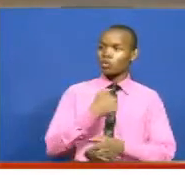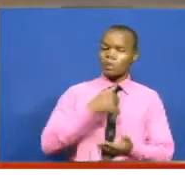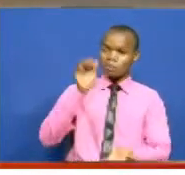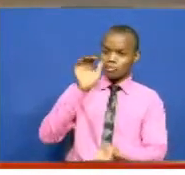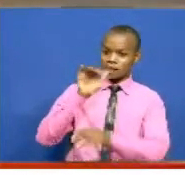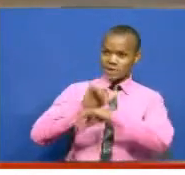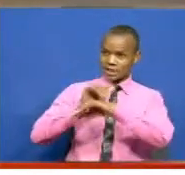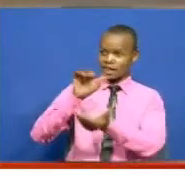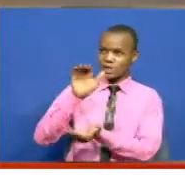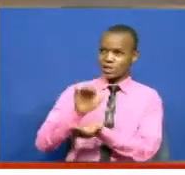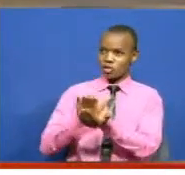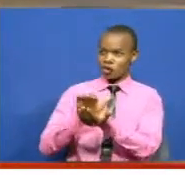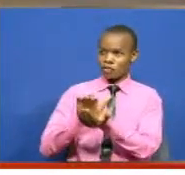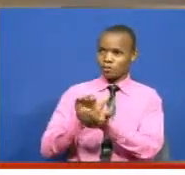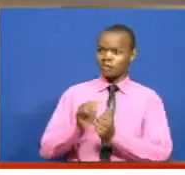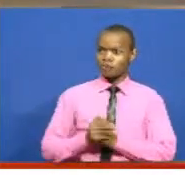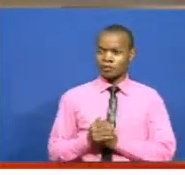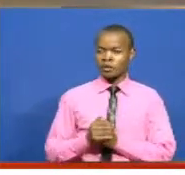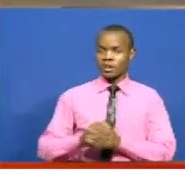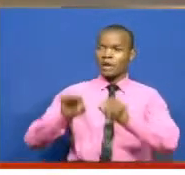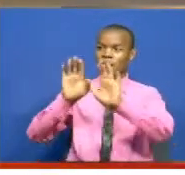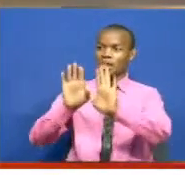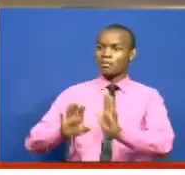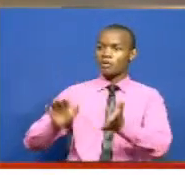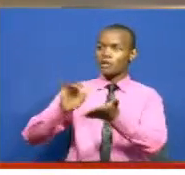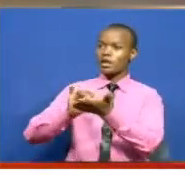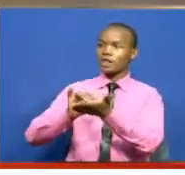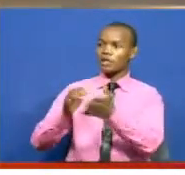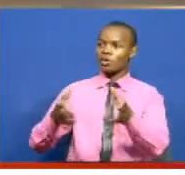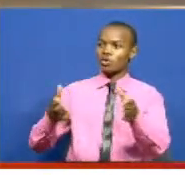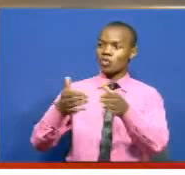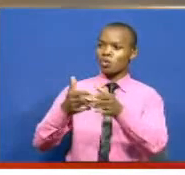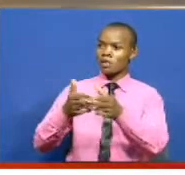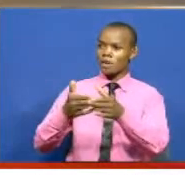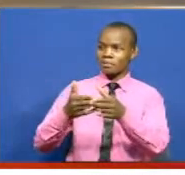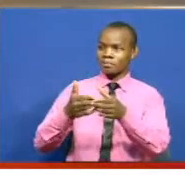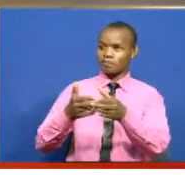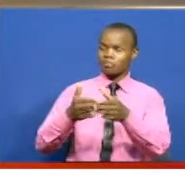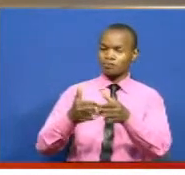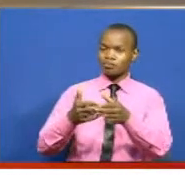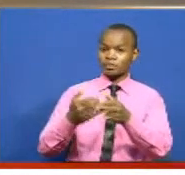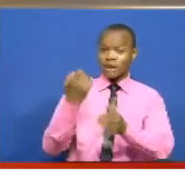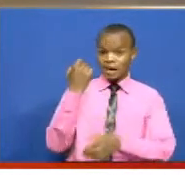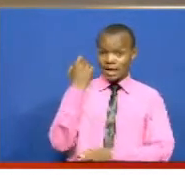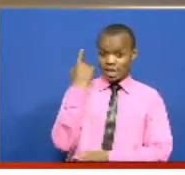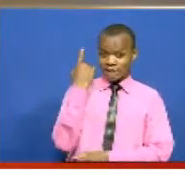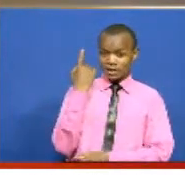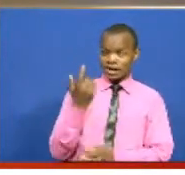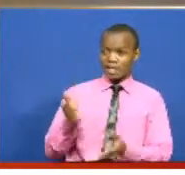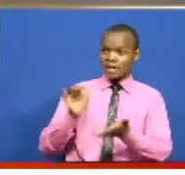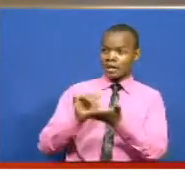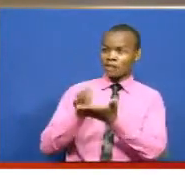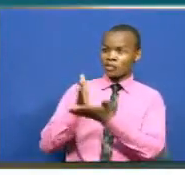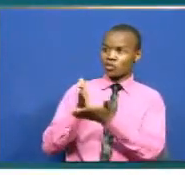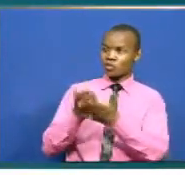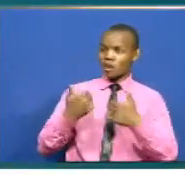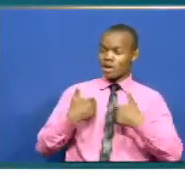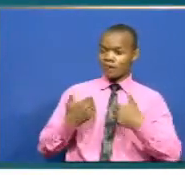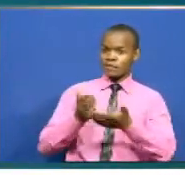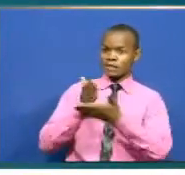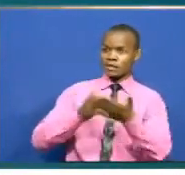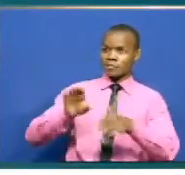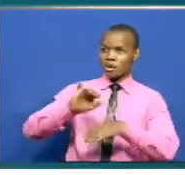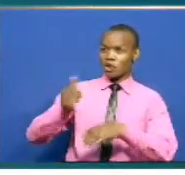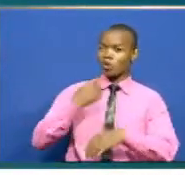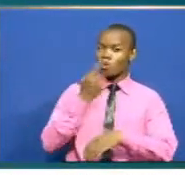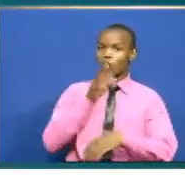very important that the core principles, do understand that obviously there is a loss that is being felt